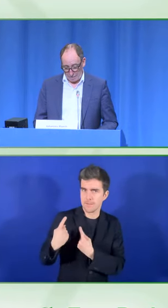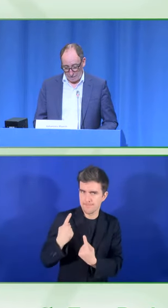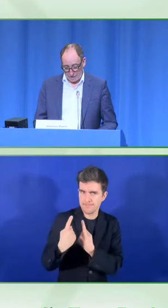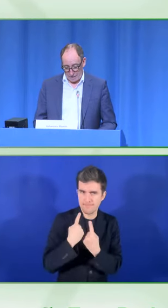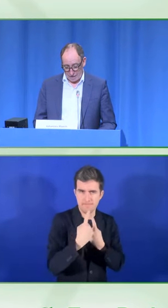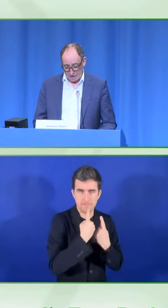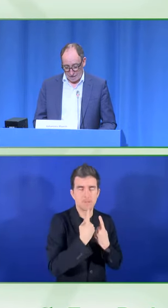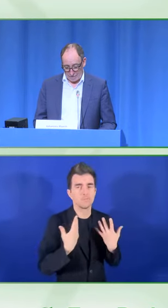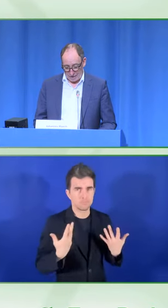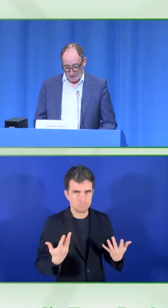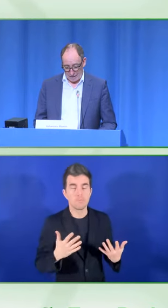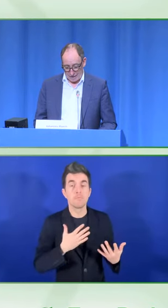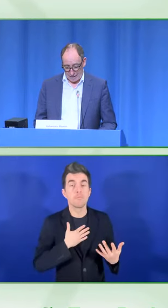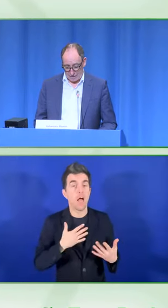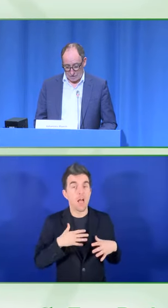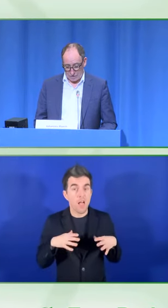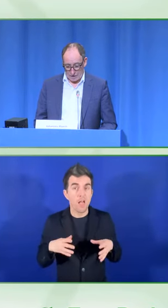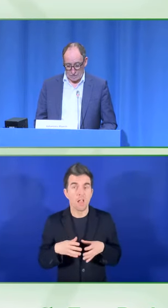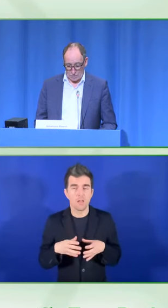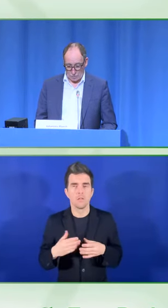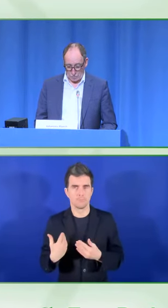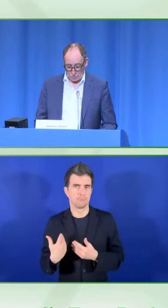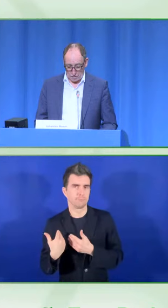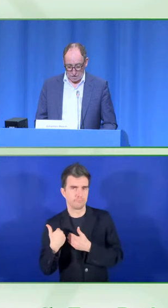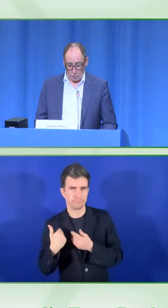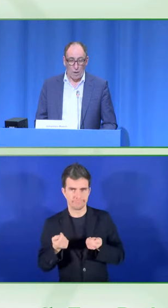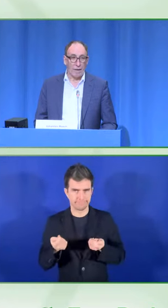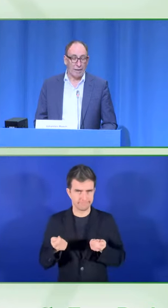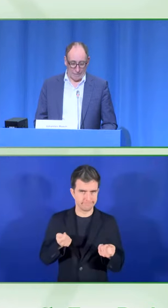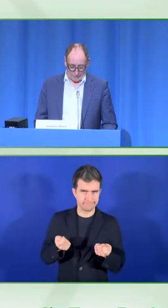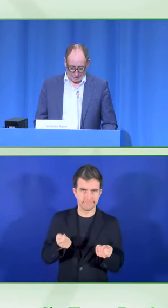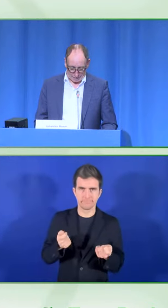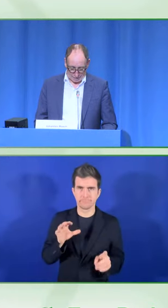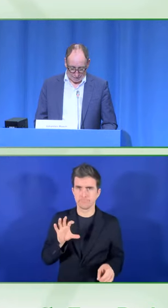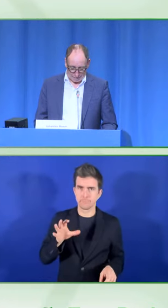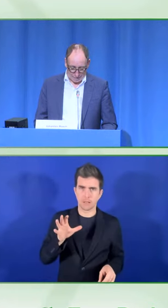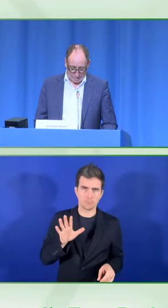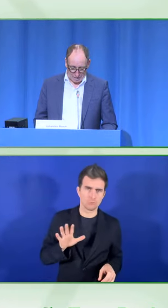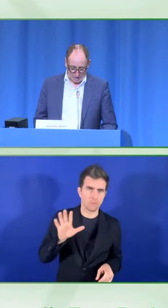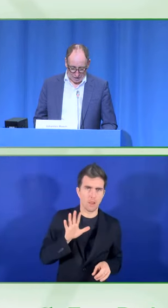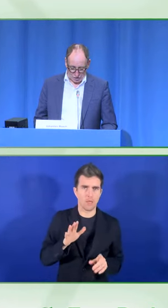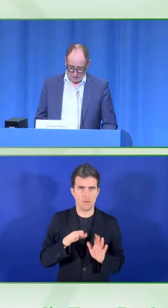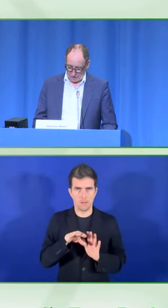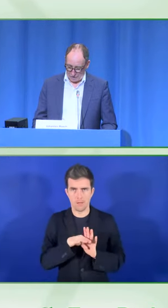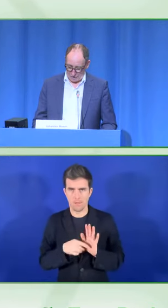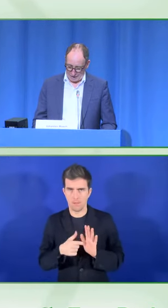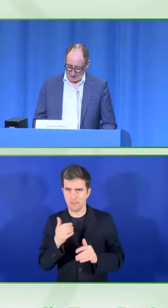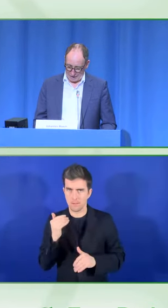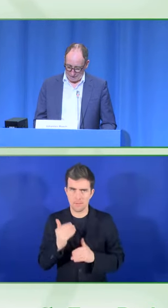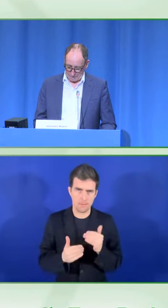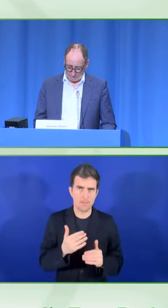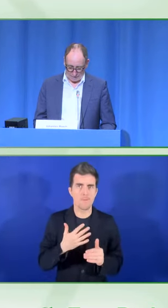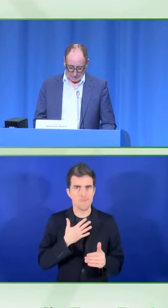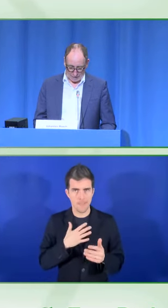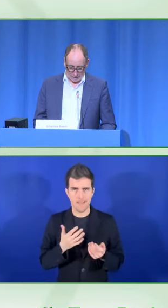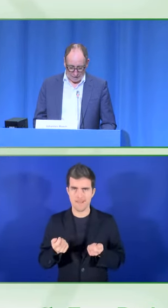of people with disabilities and continues to do so in the implementation